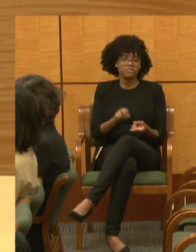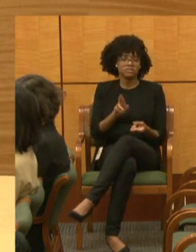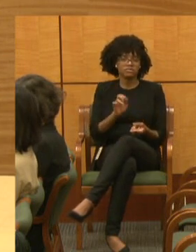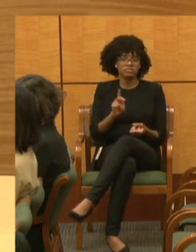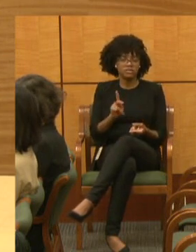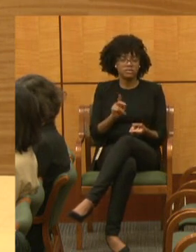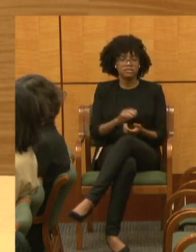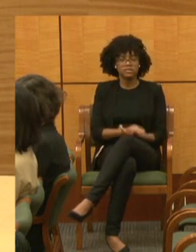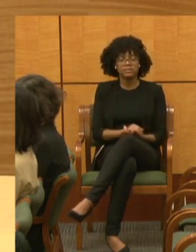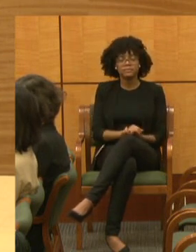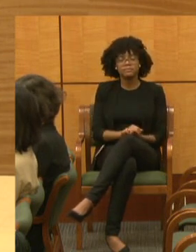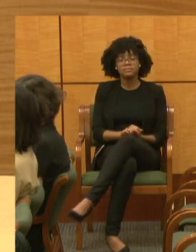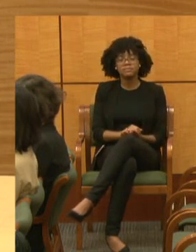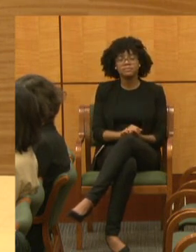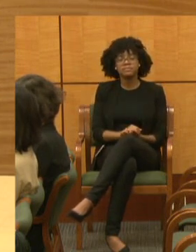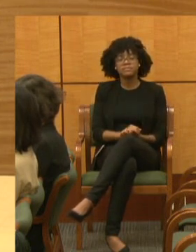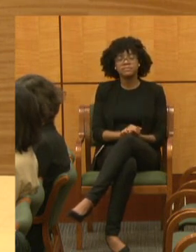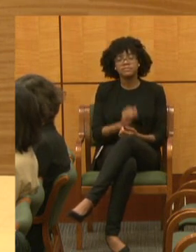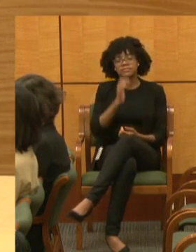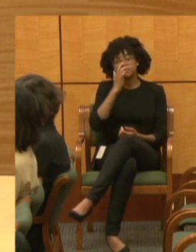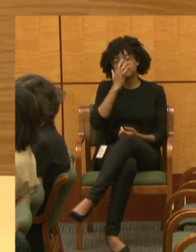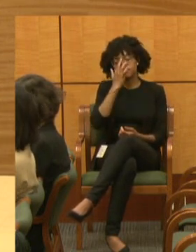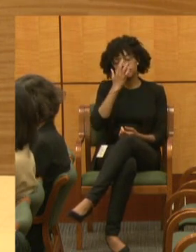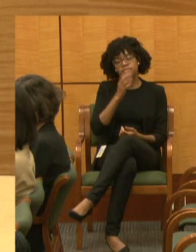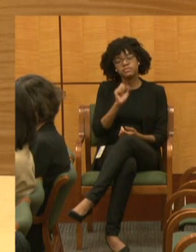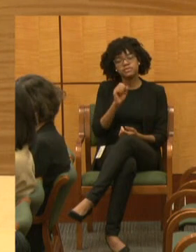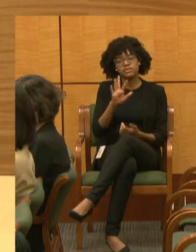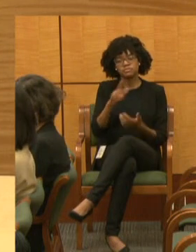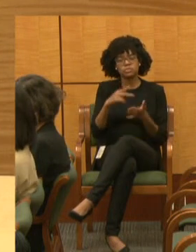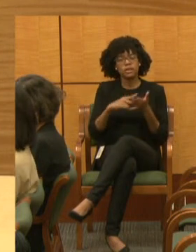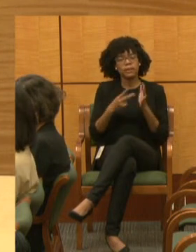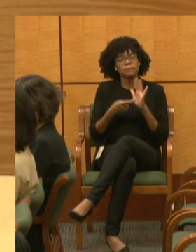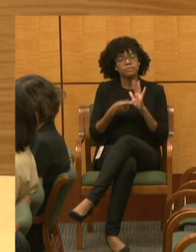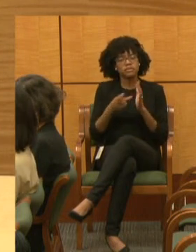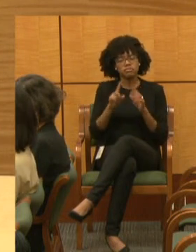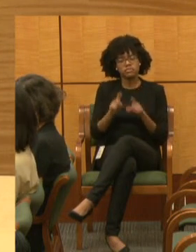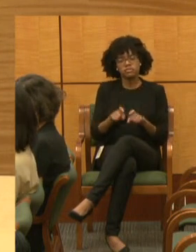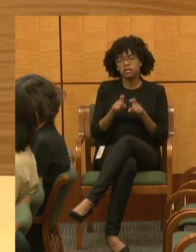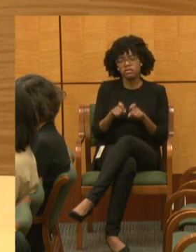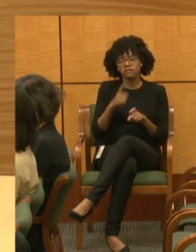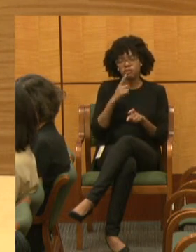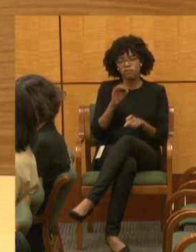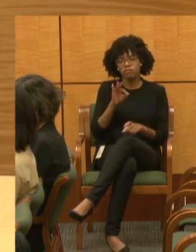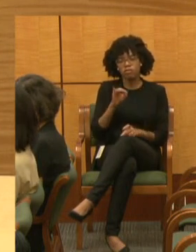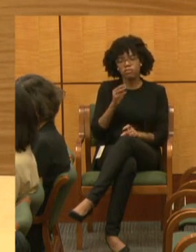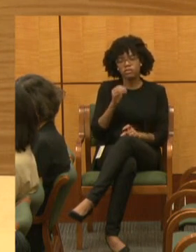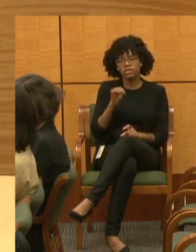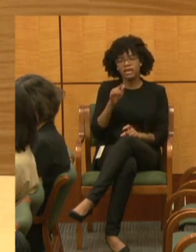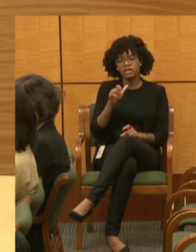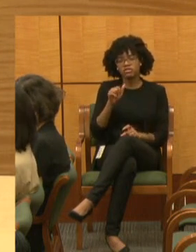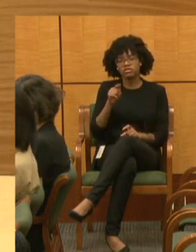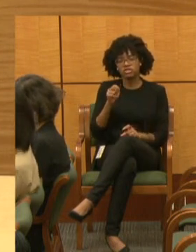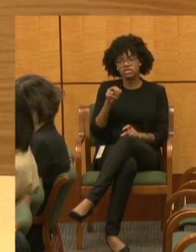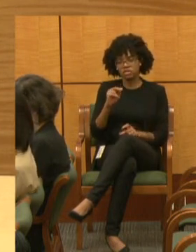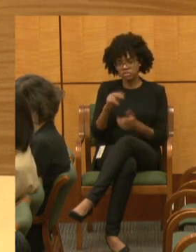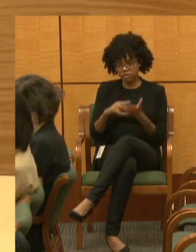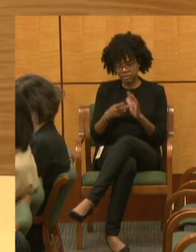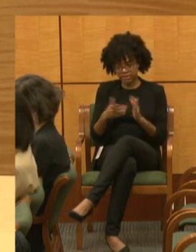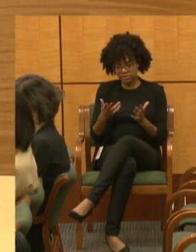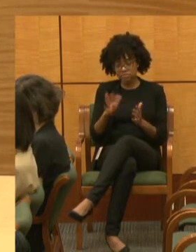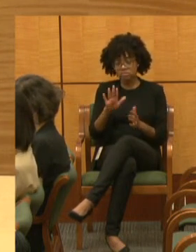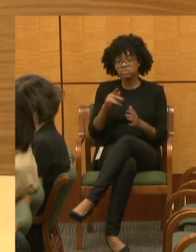aspects of formulations. So what do I mean by that? I mean, you know, if you follow a particular